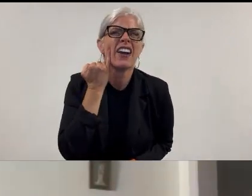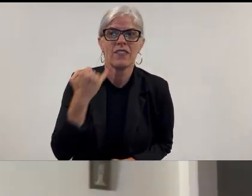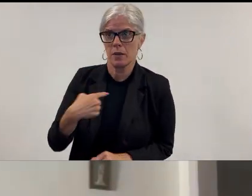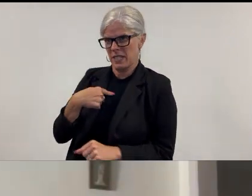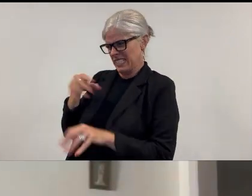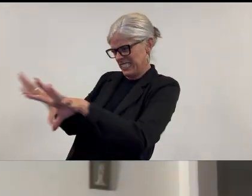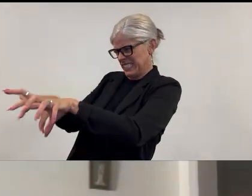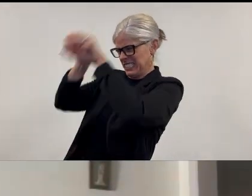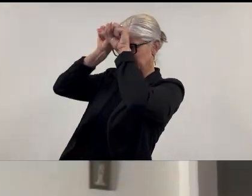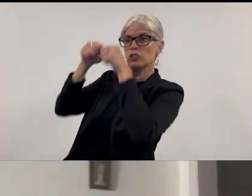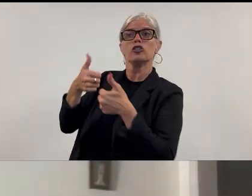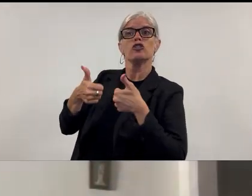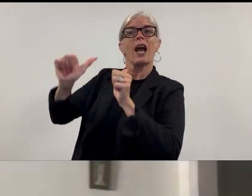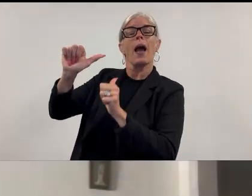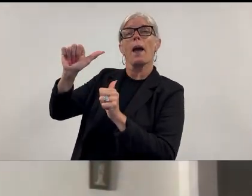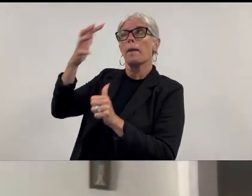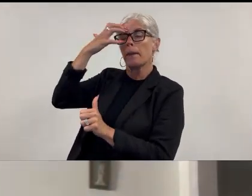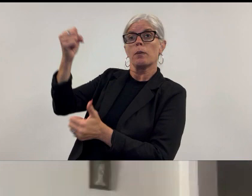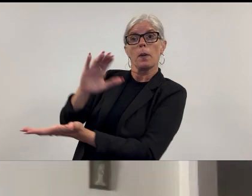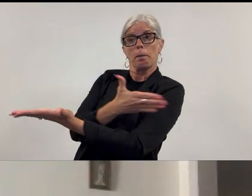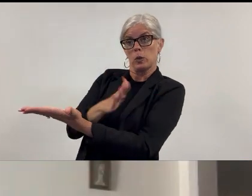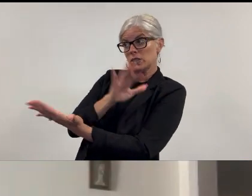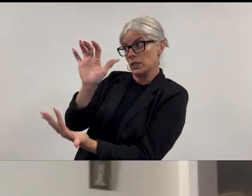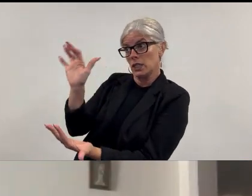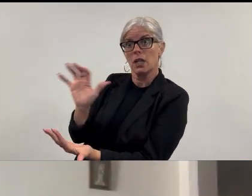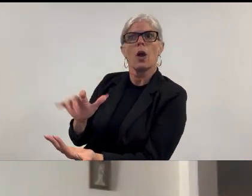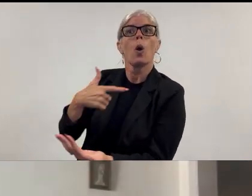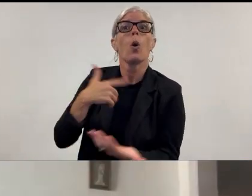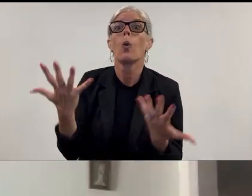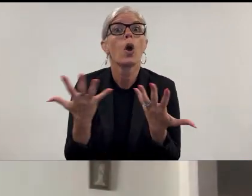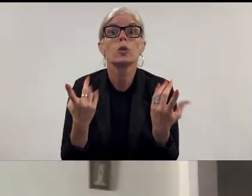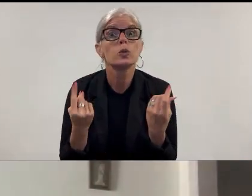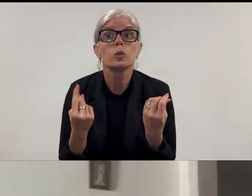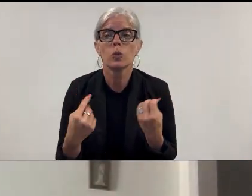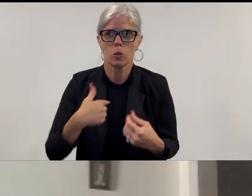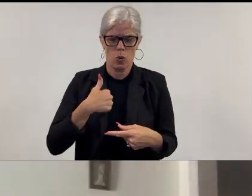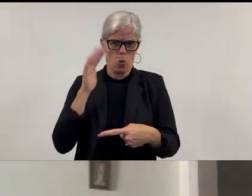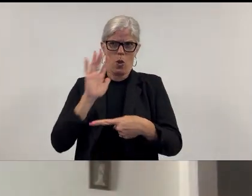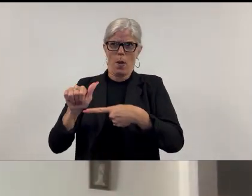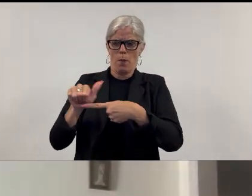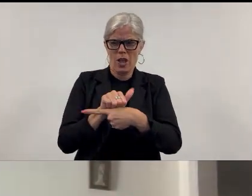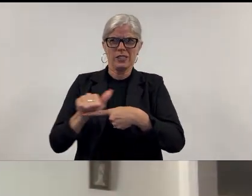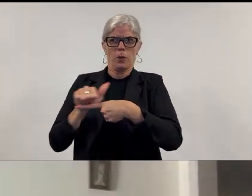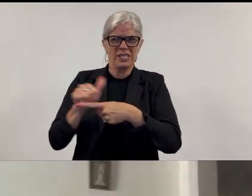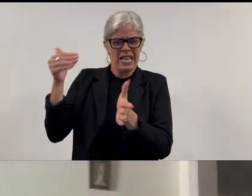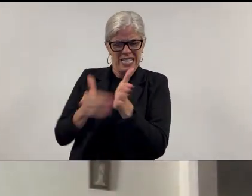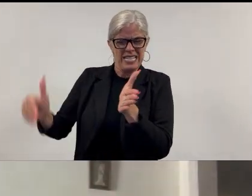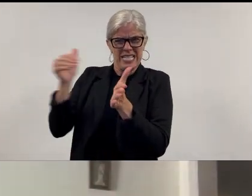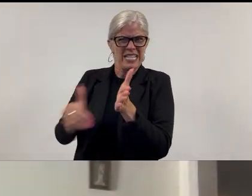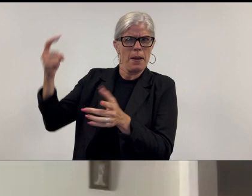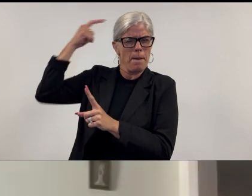with memory. If I try to remember a music sheet, I will practice and